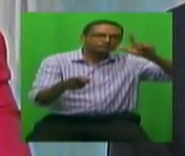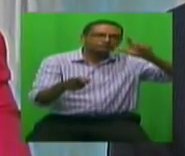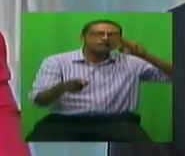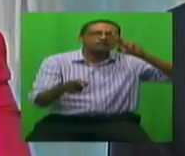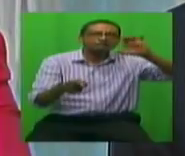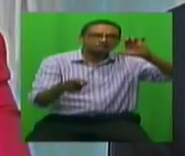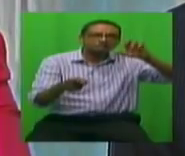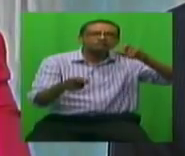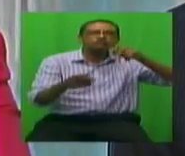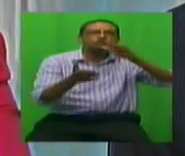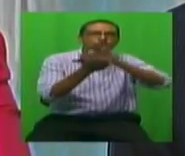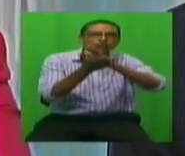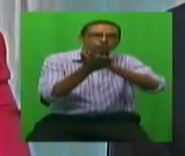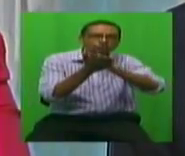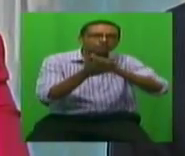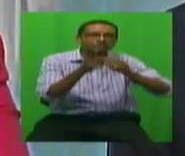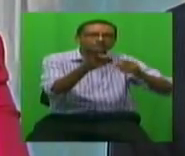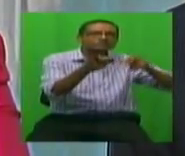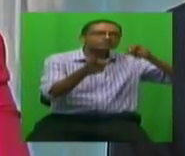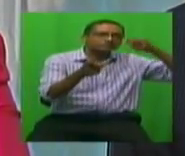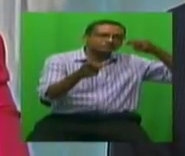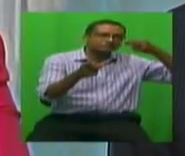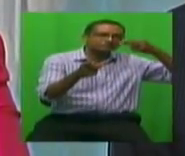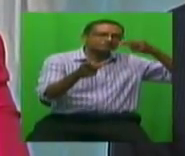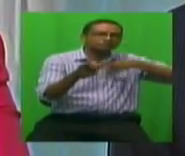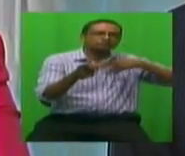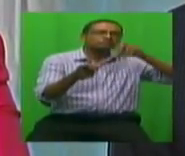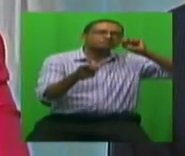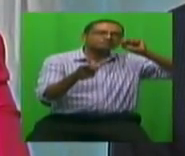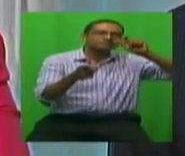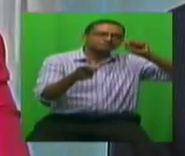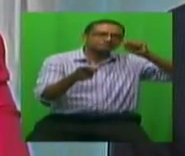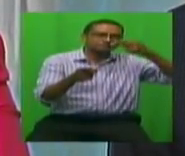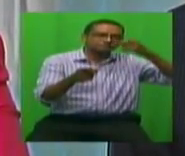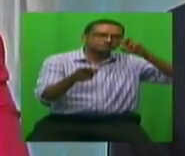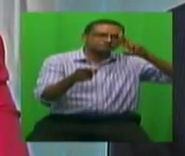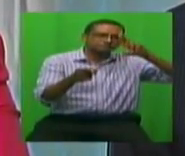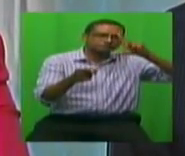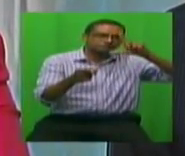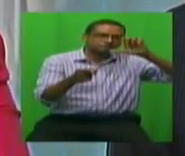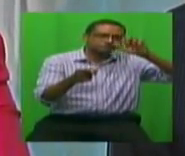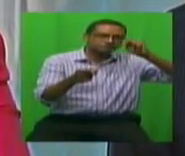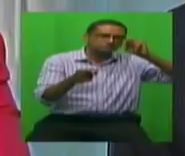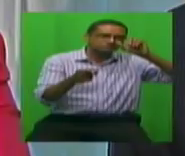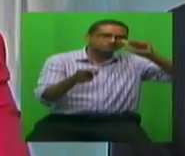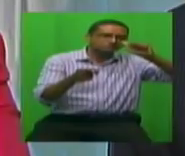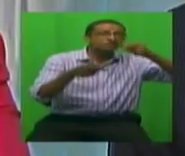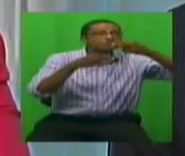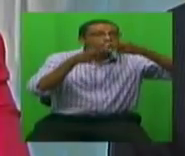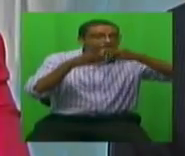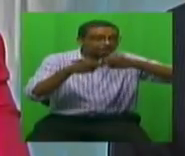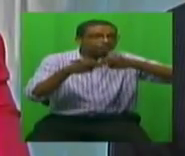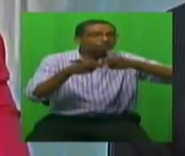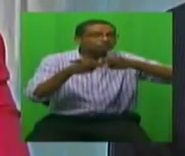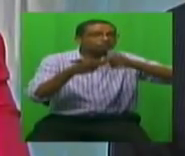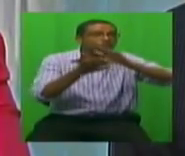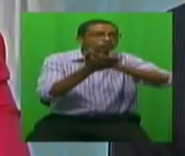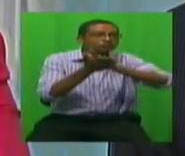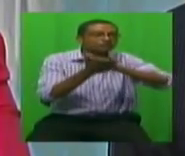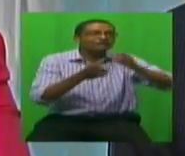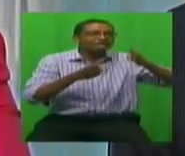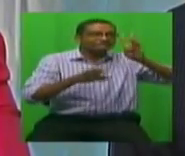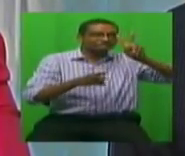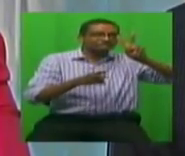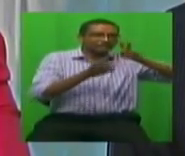Presbyterian Primary School, the St. Helena Hindu Primary School, the Valencia South Government Primary